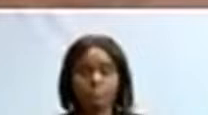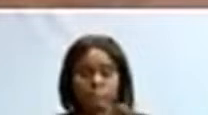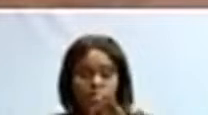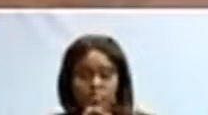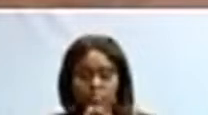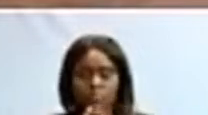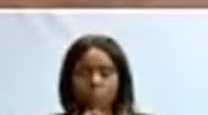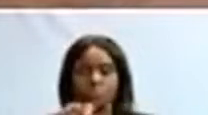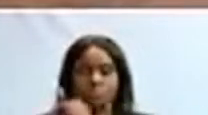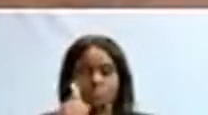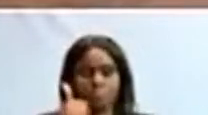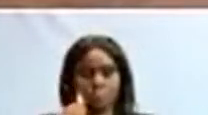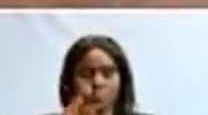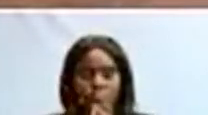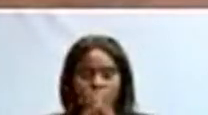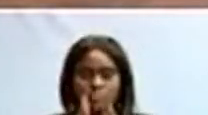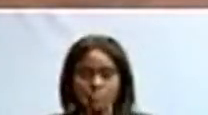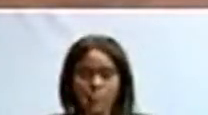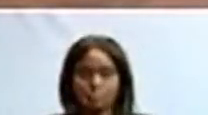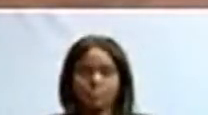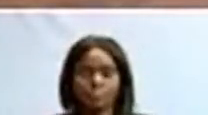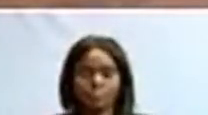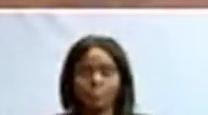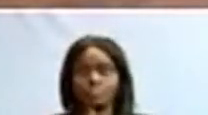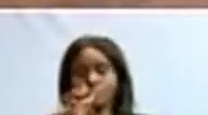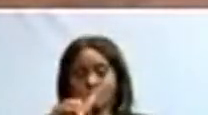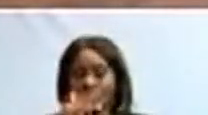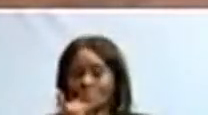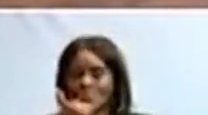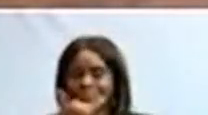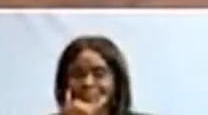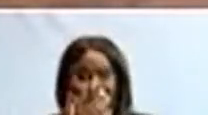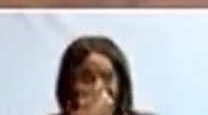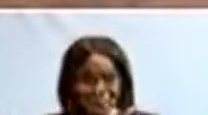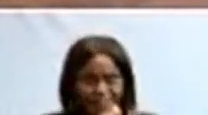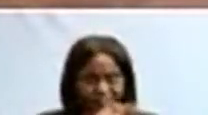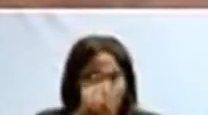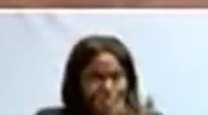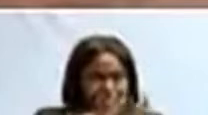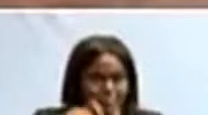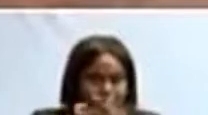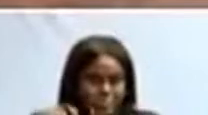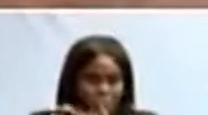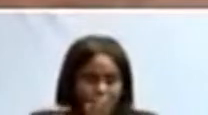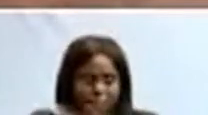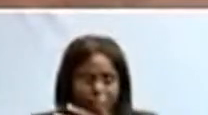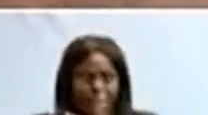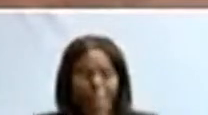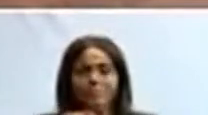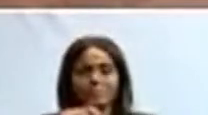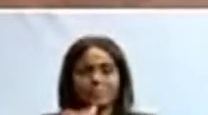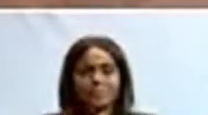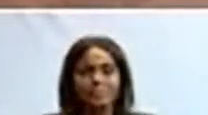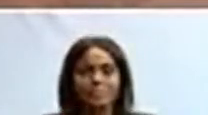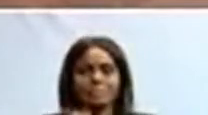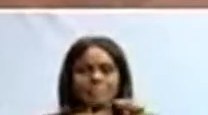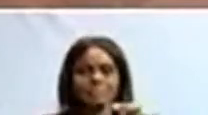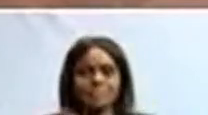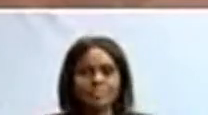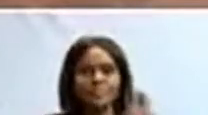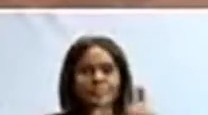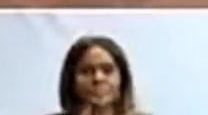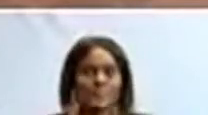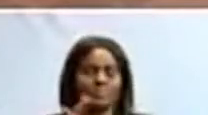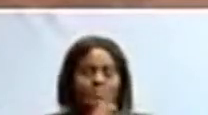Appendix 10, Chair. Irregular cash withdrawals. Cause, management